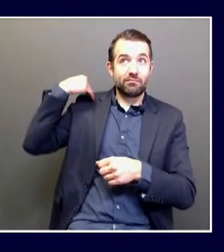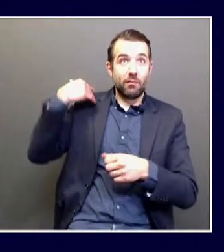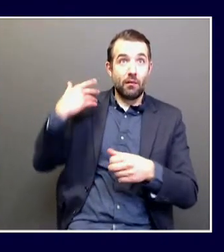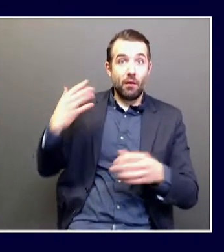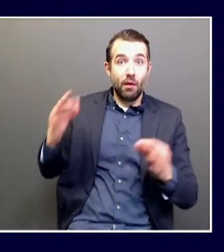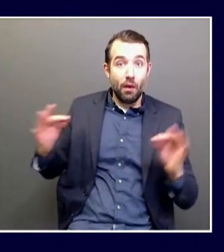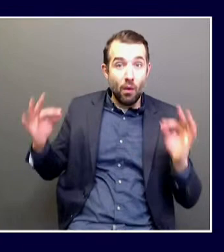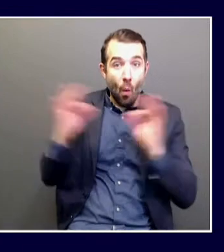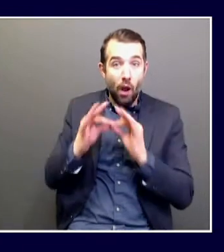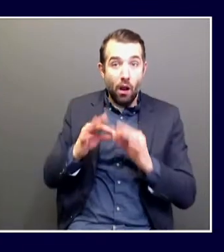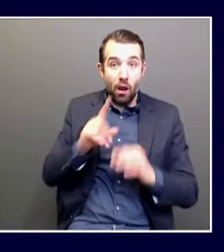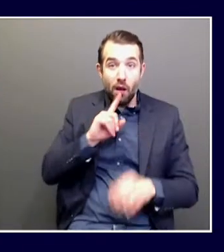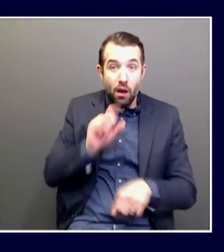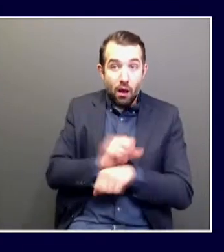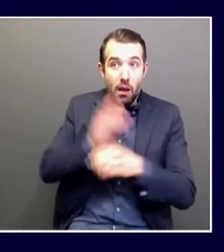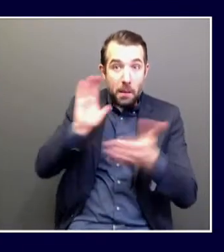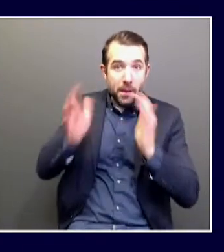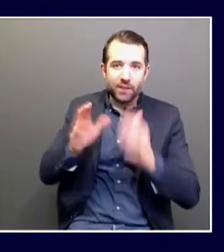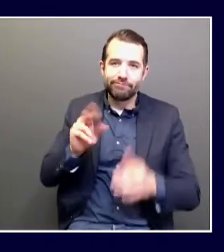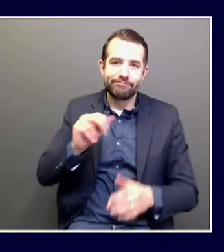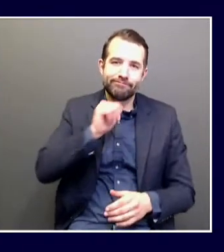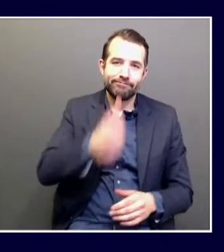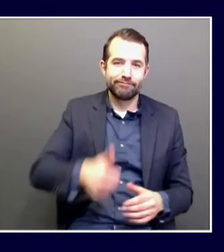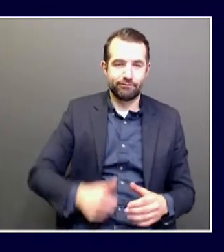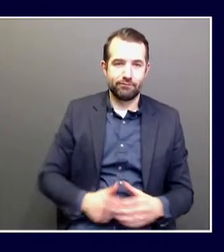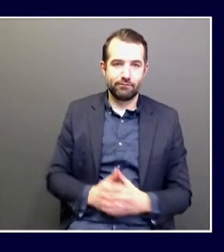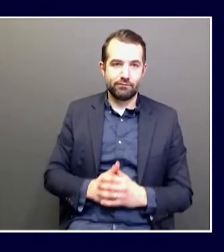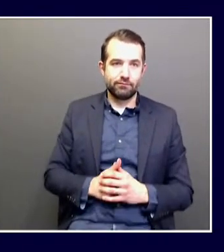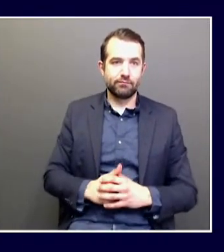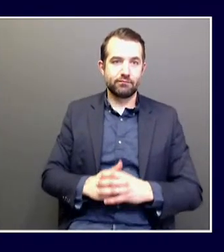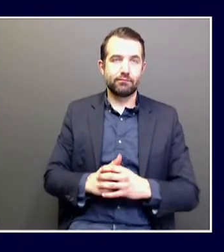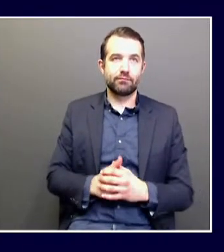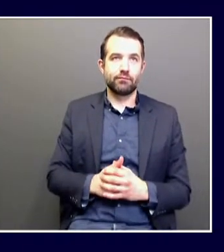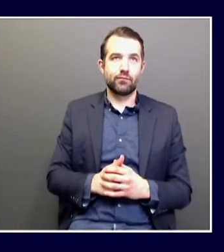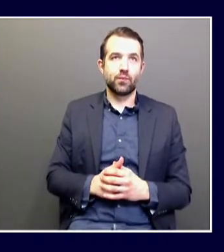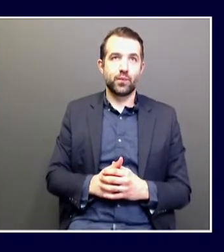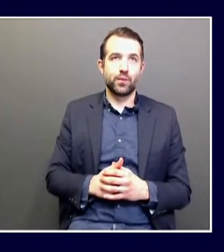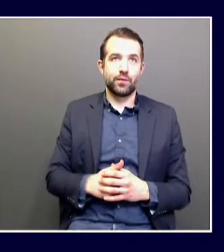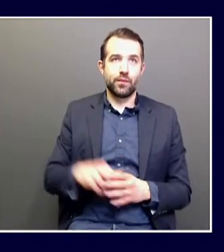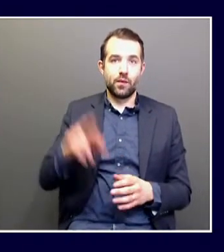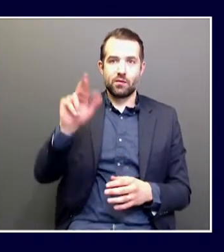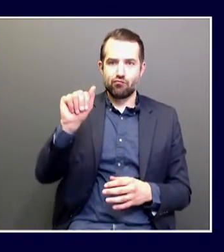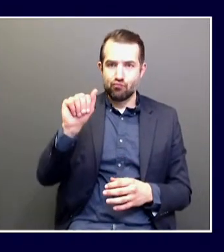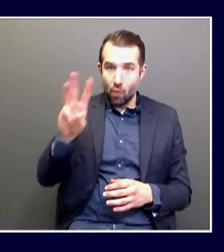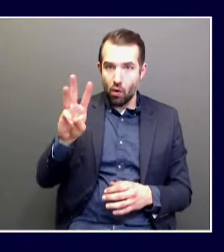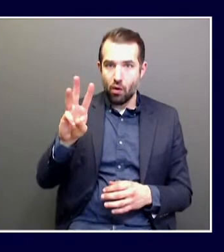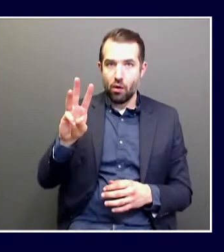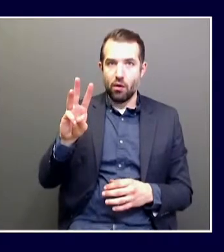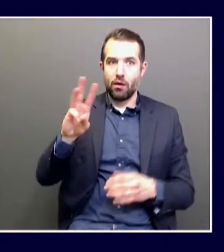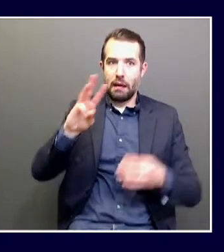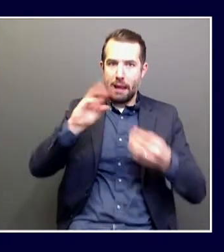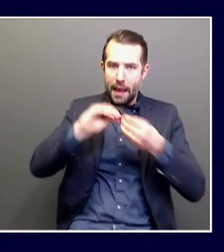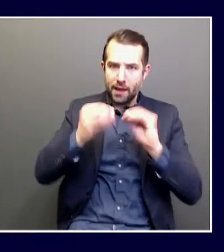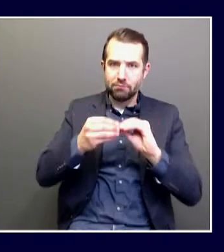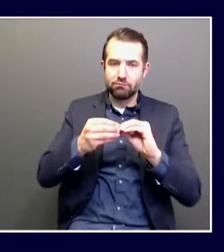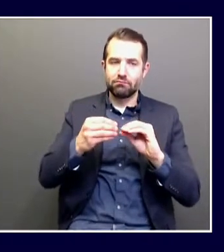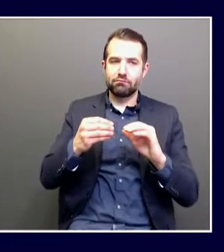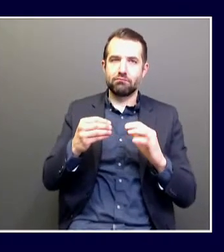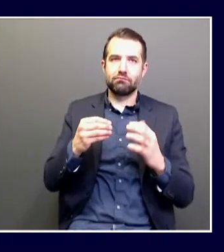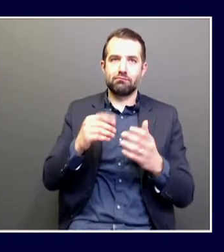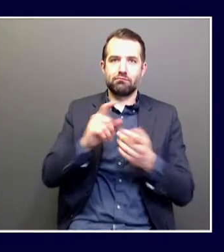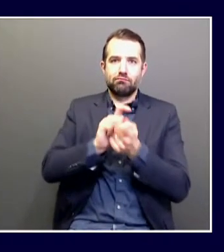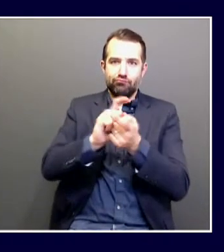But it's useful less for what the raw, pure number is and more for how it's changing. What's important to me about